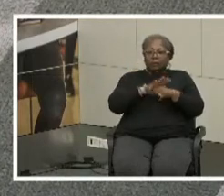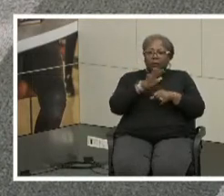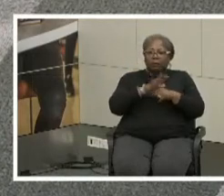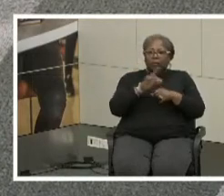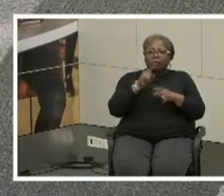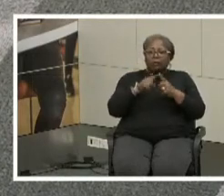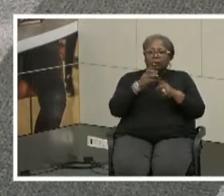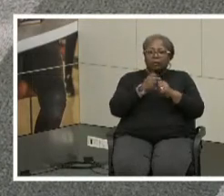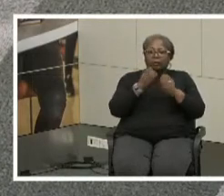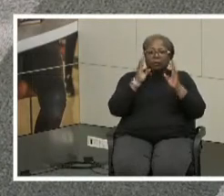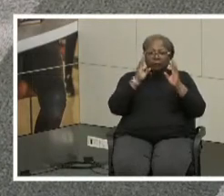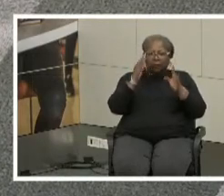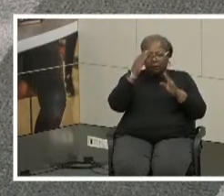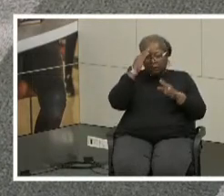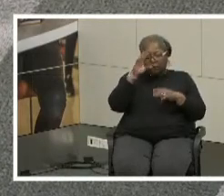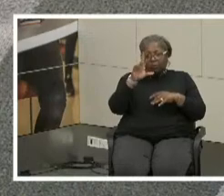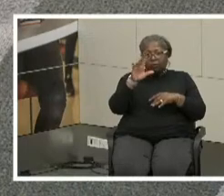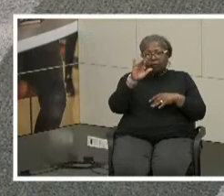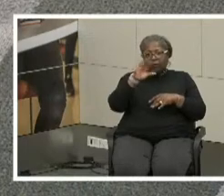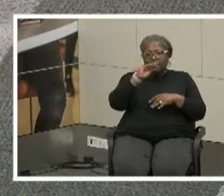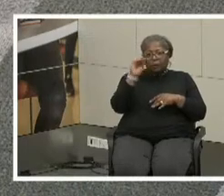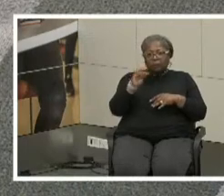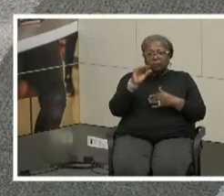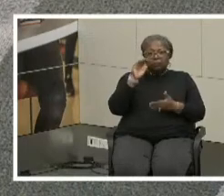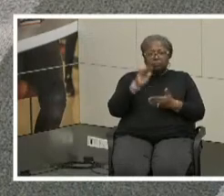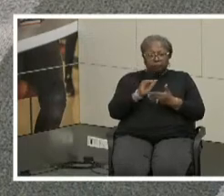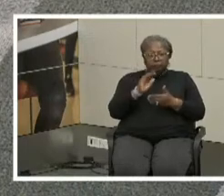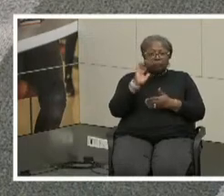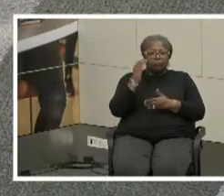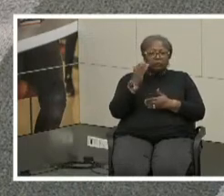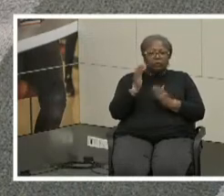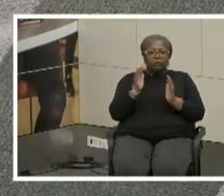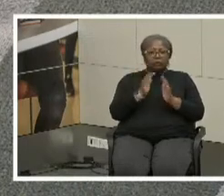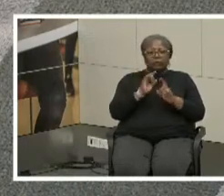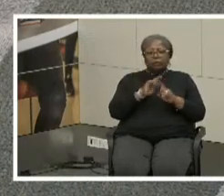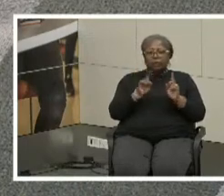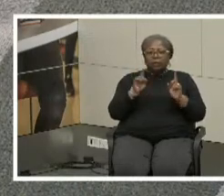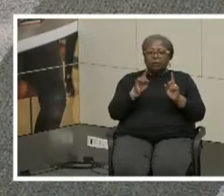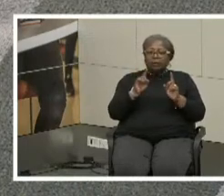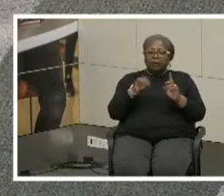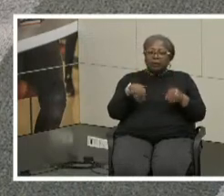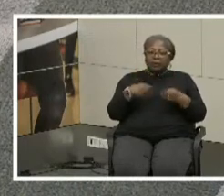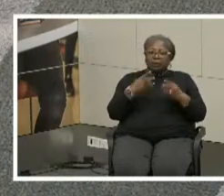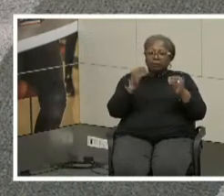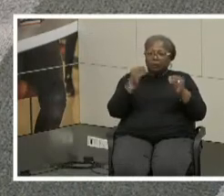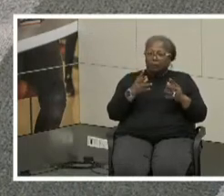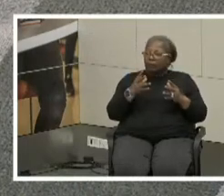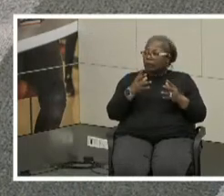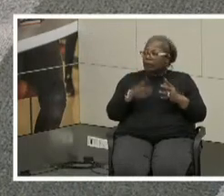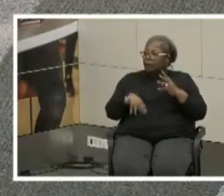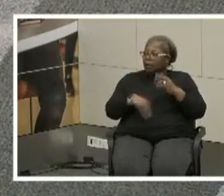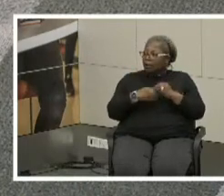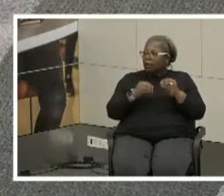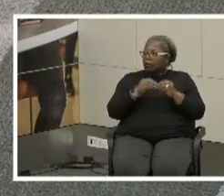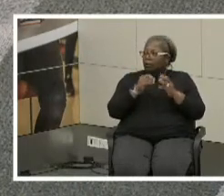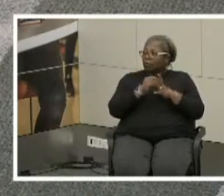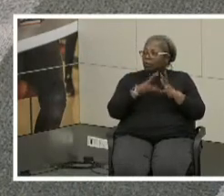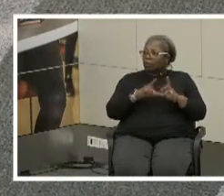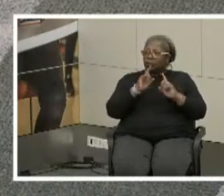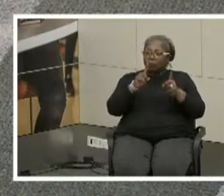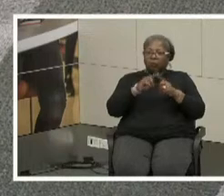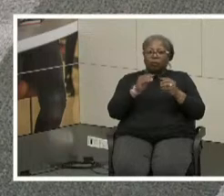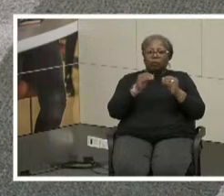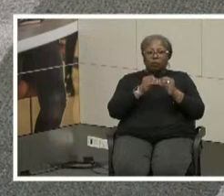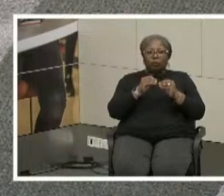attention I know 25% reduction seems small but it incentivizes teachers and had more students and go to more